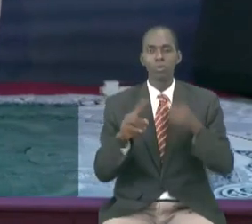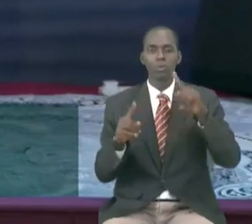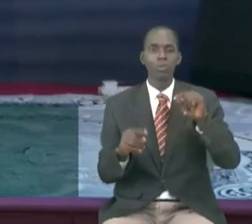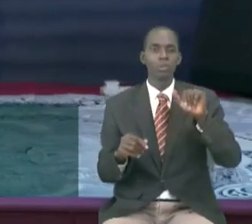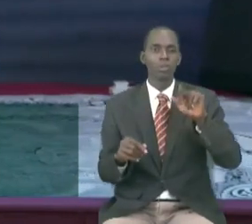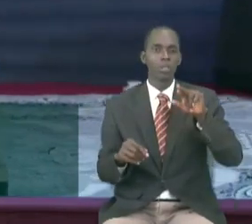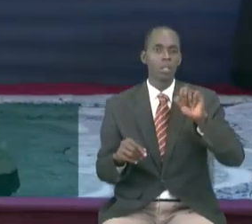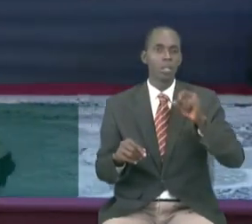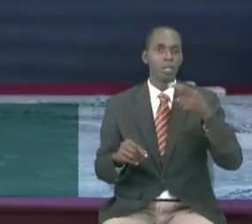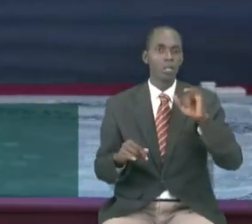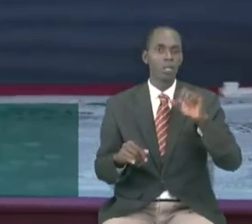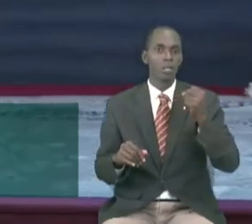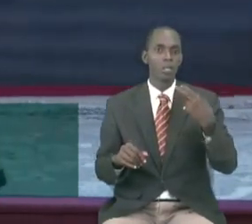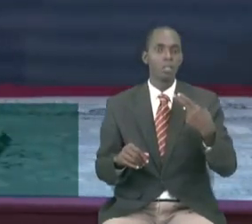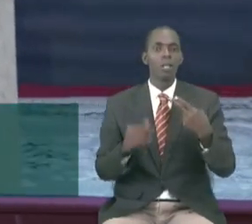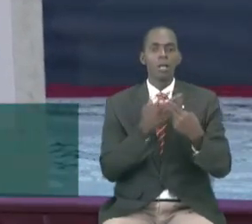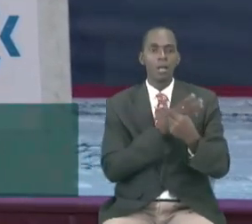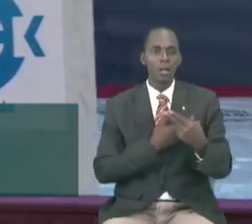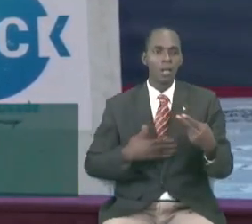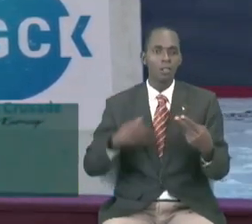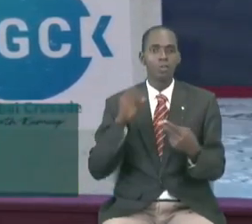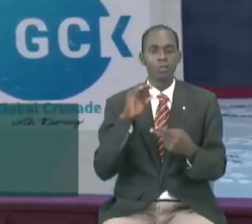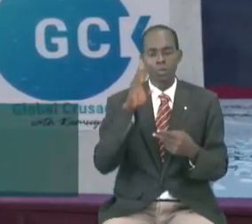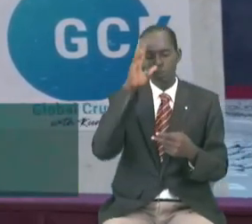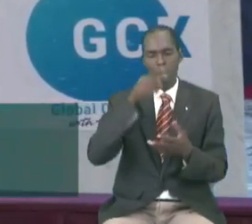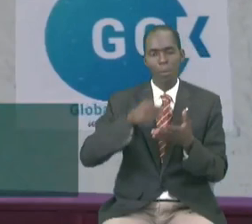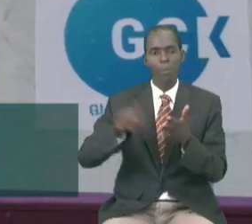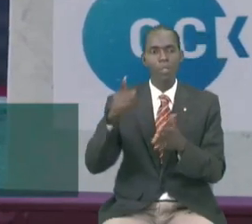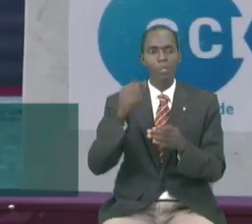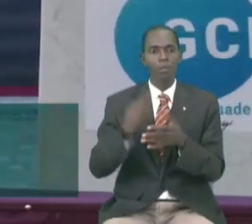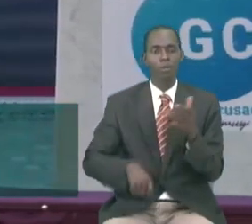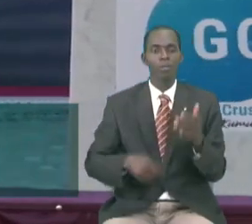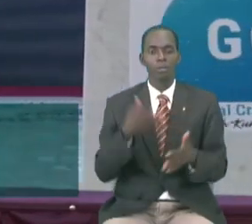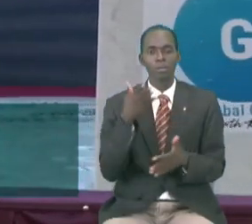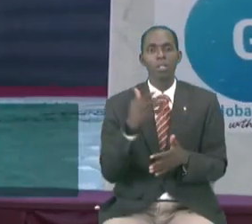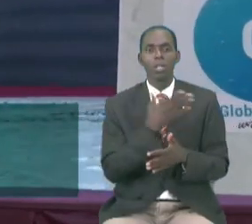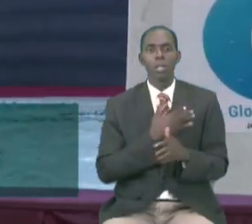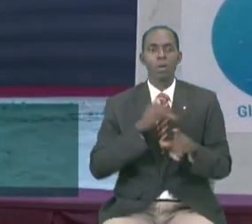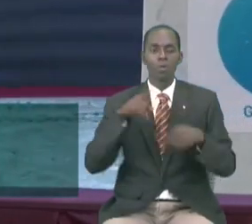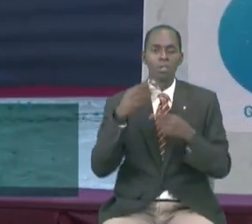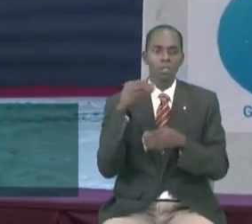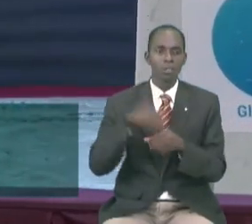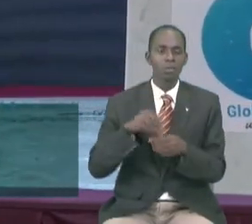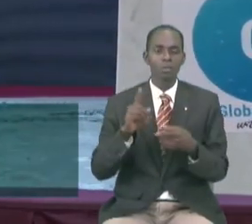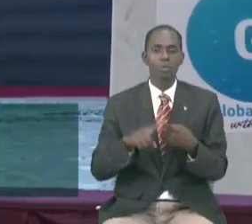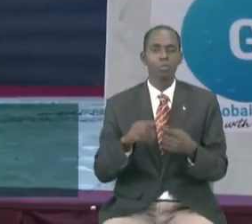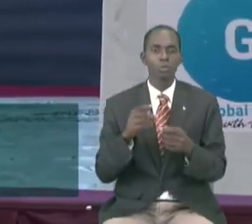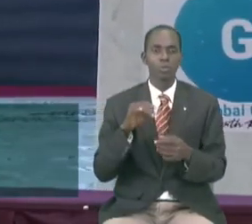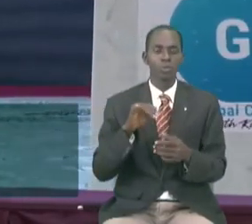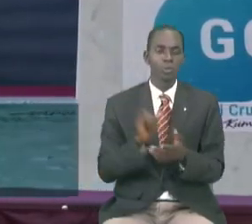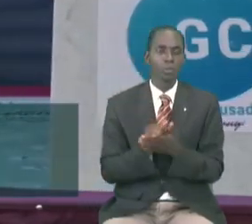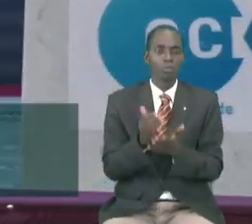it to go with them, to go with them, to go with